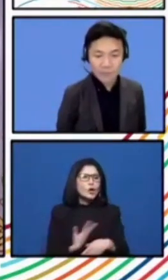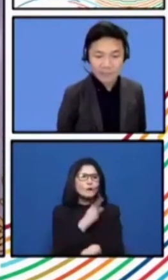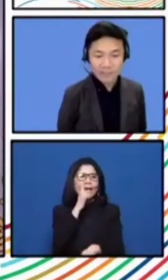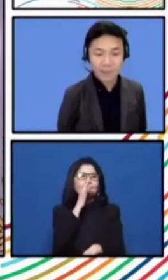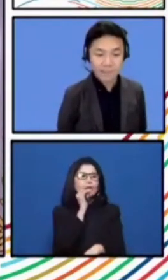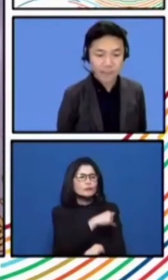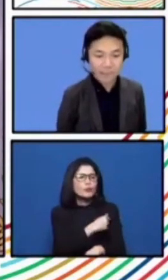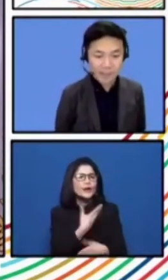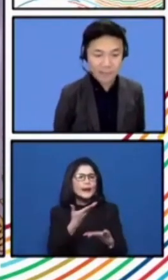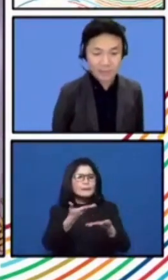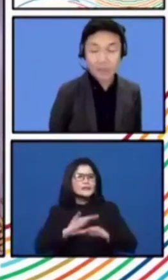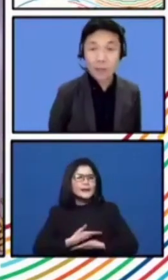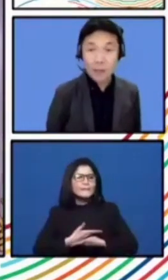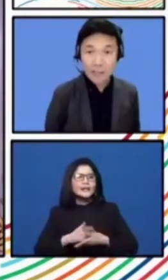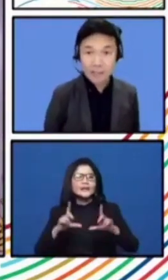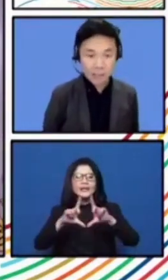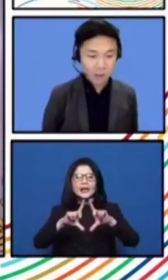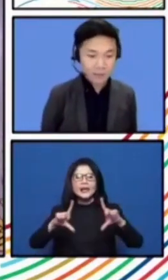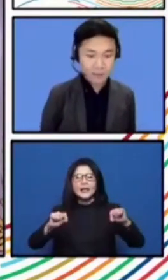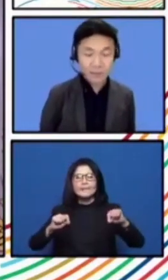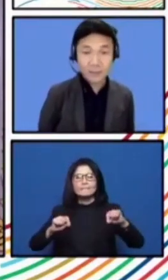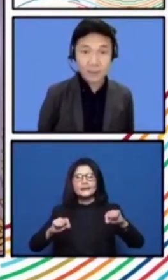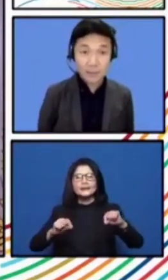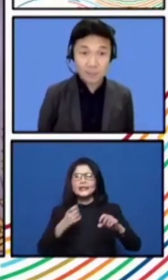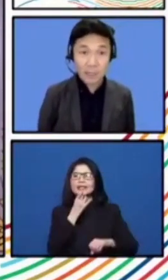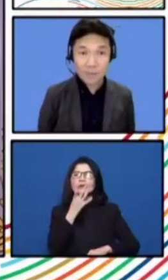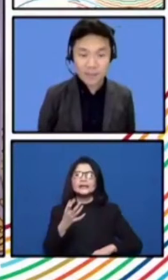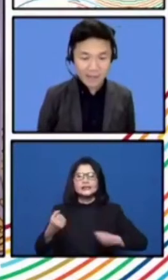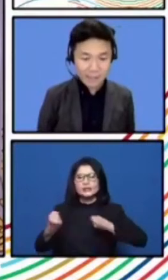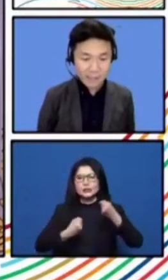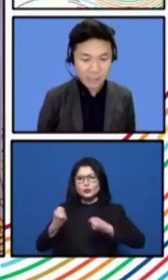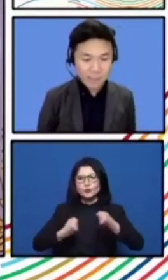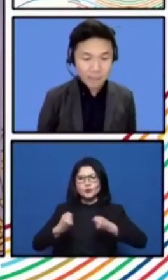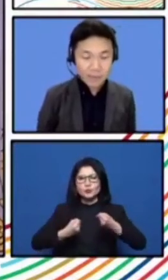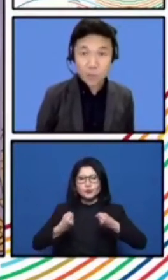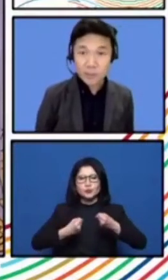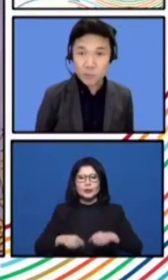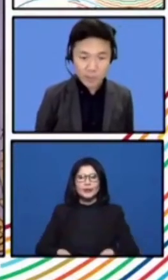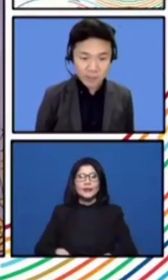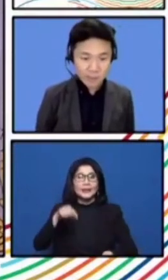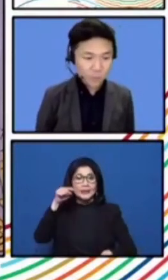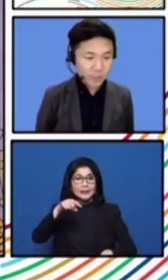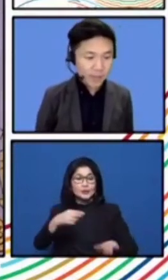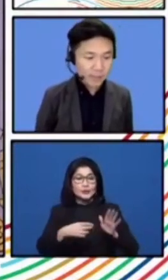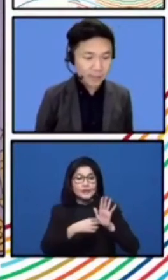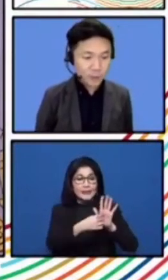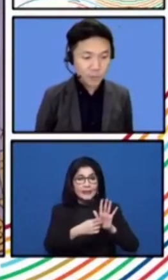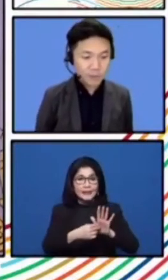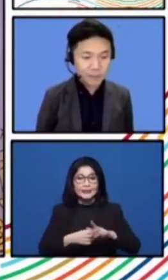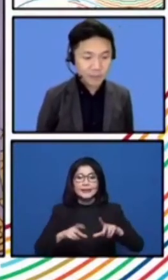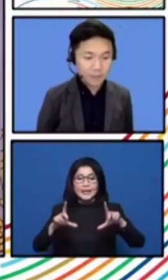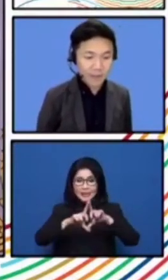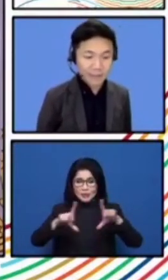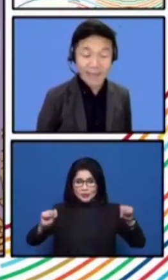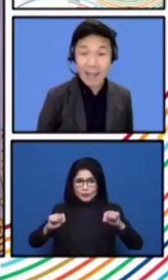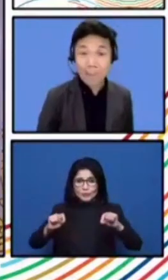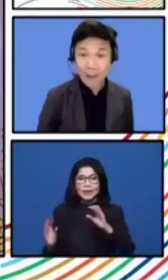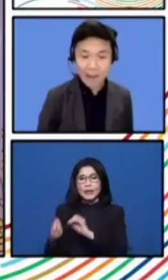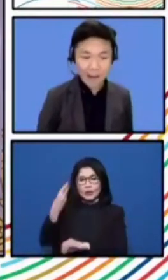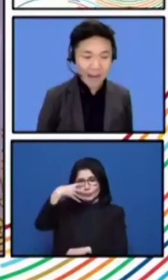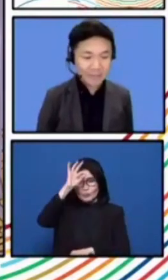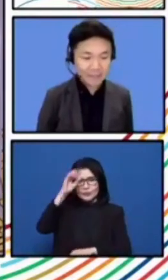of police's letter on the on September 9 2020 regarding the issuance of